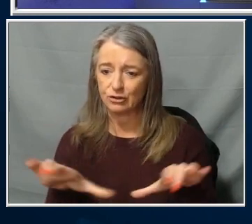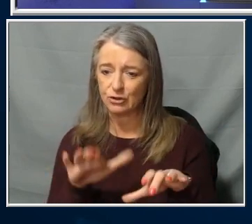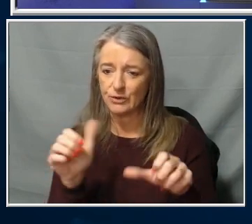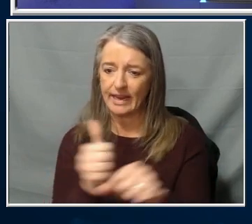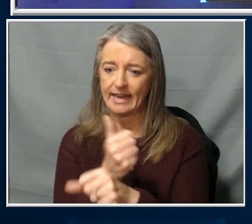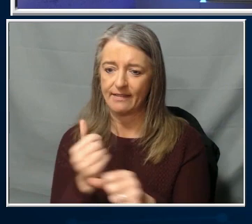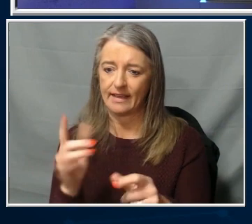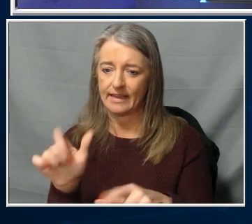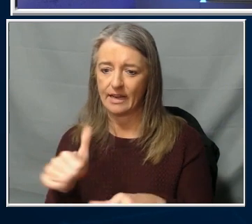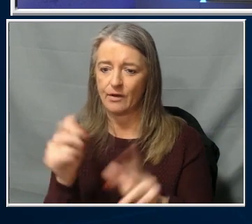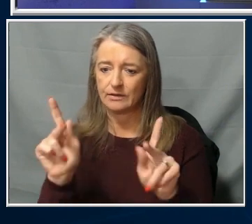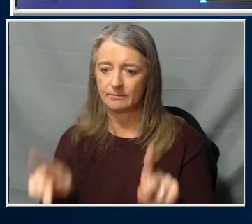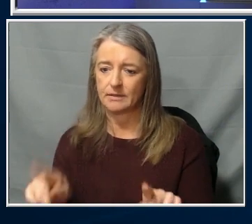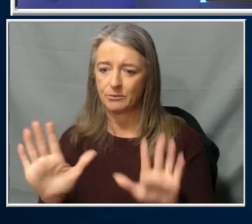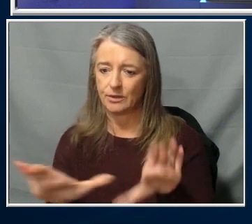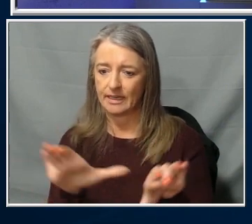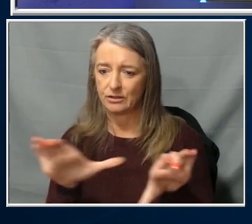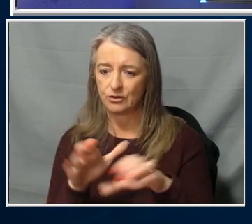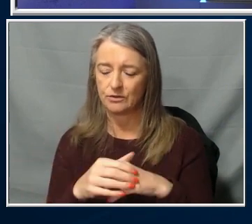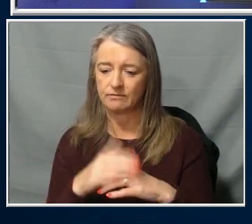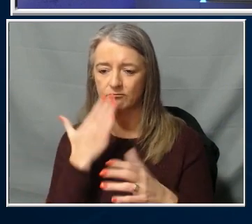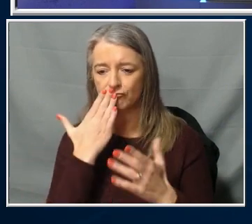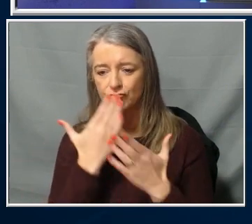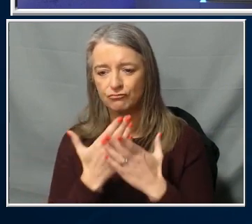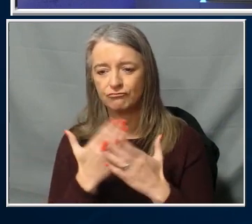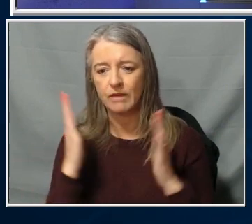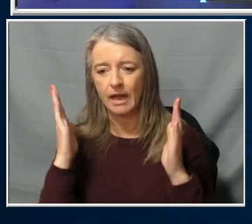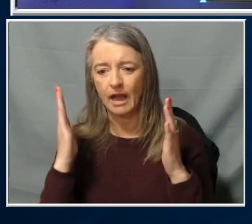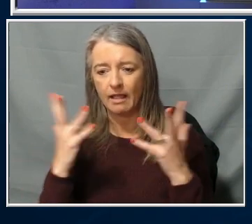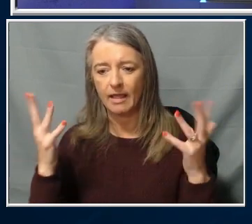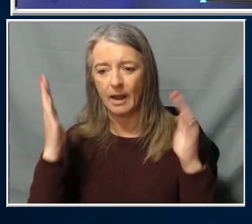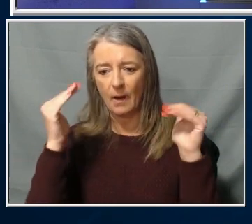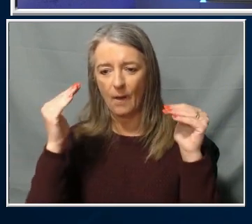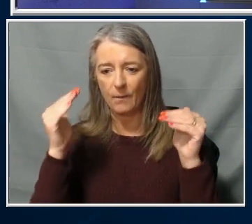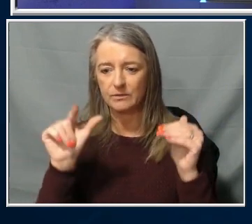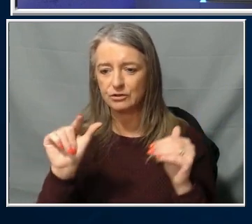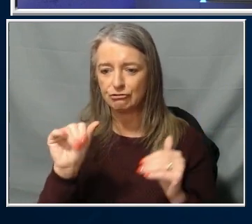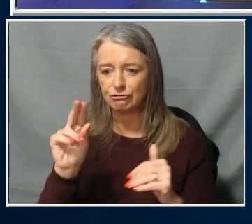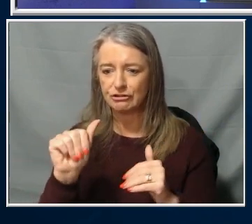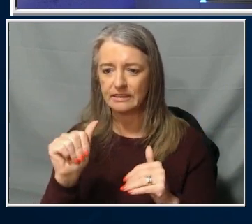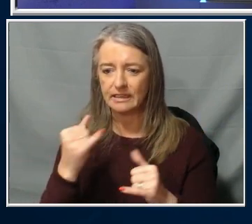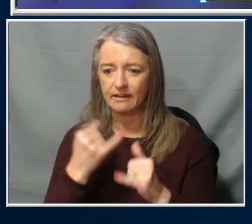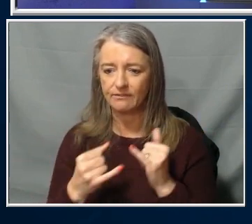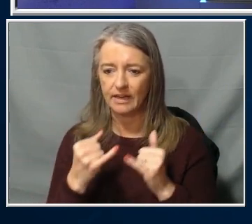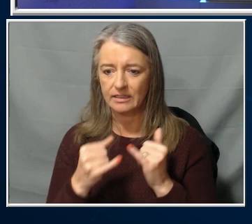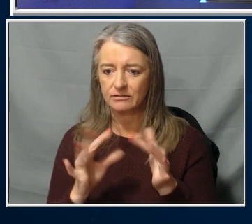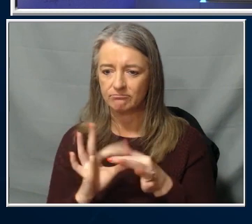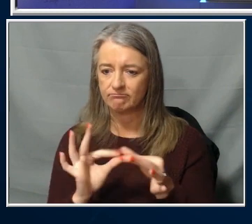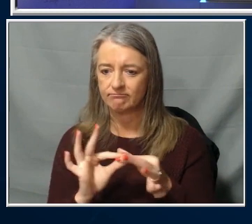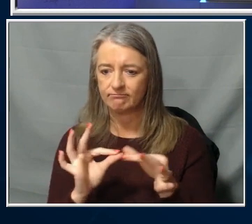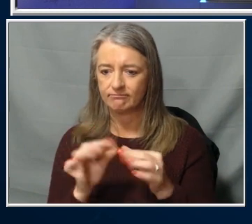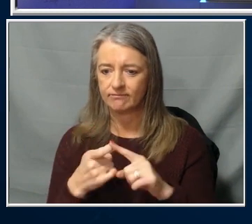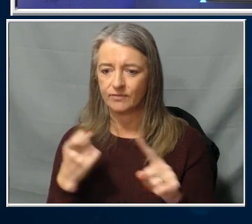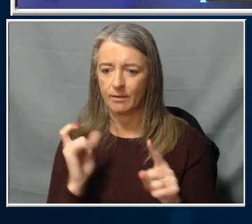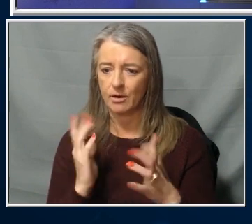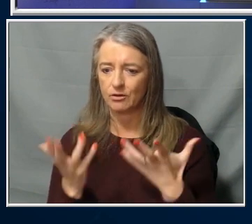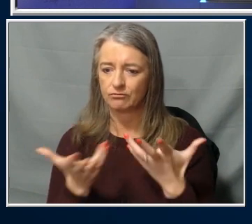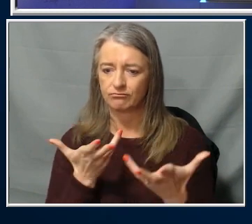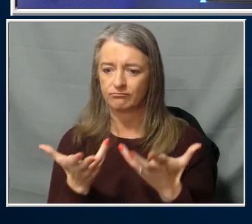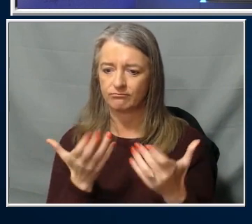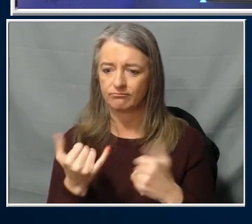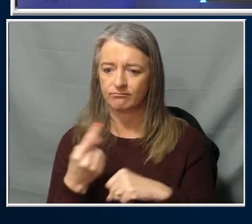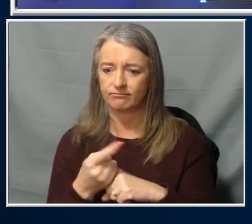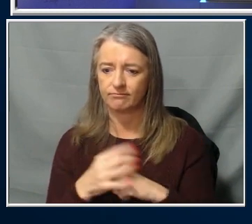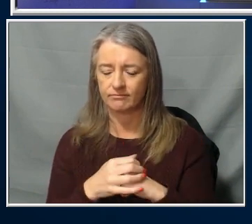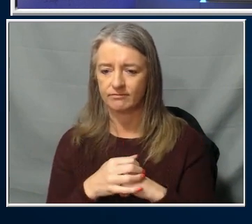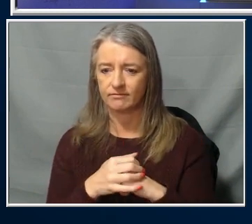else can do. And that gives a lot of people a lot of hope. Gina, your final takeaway from our conversation today.